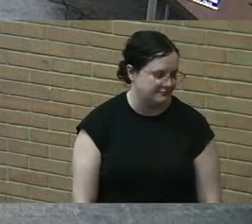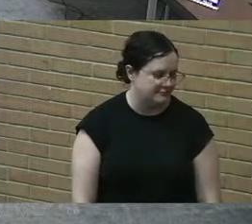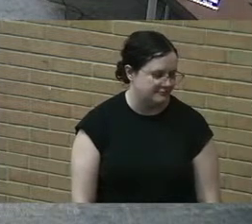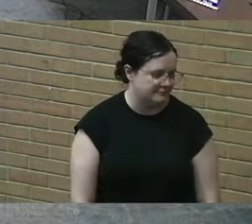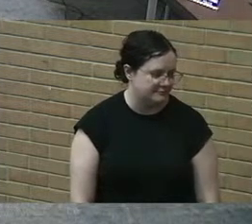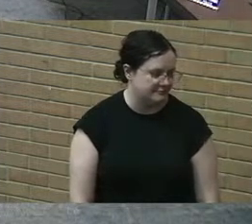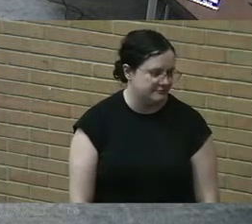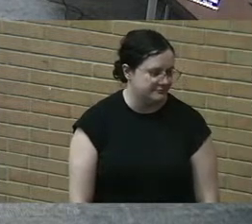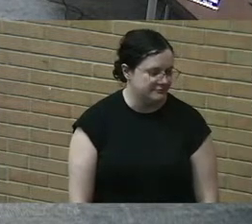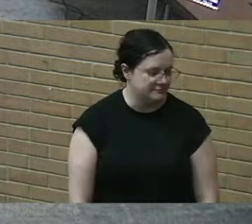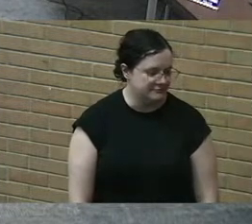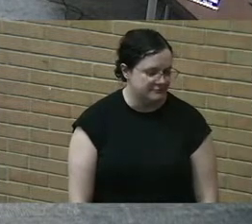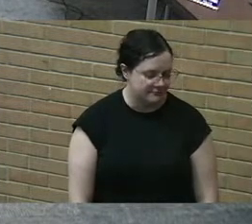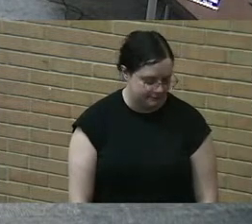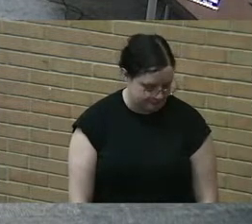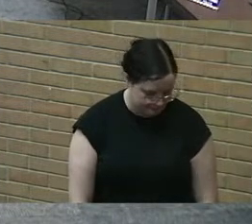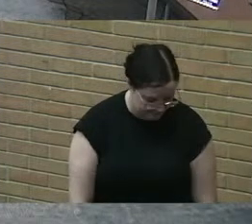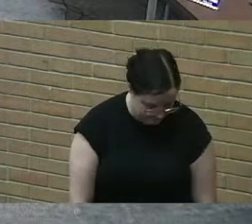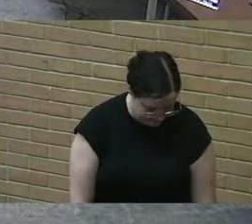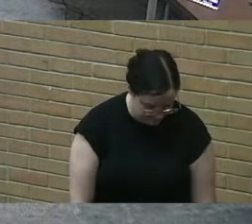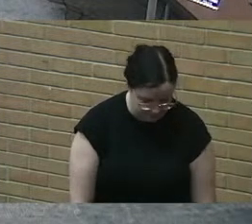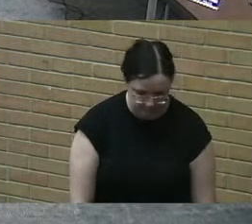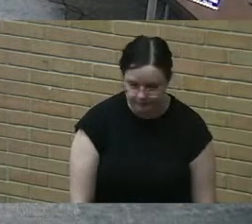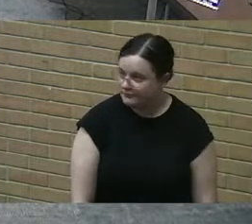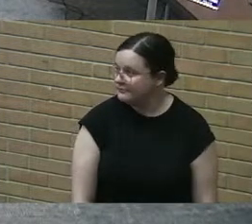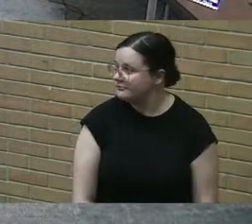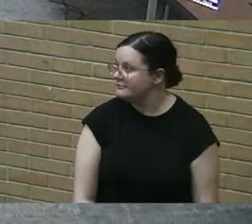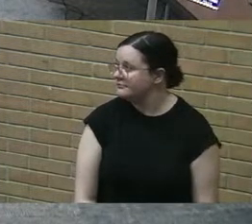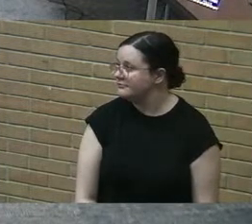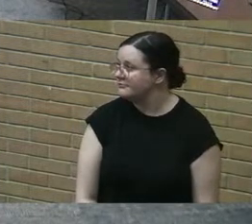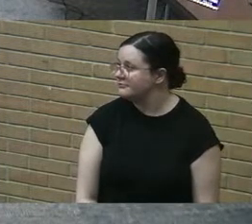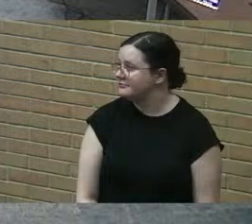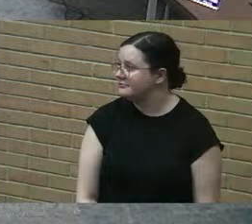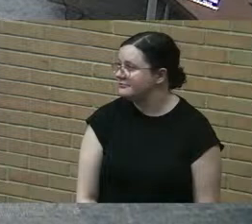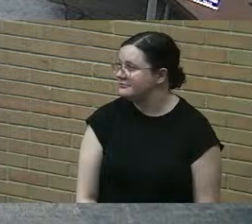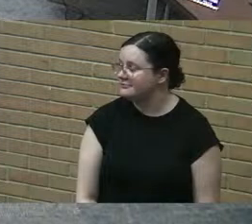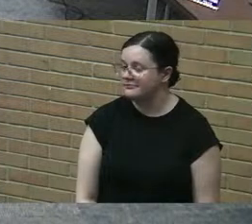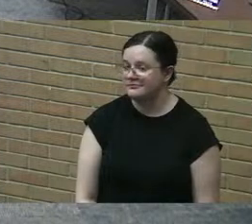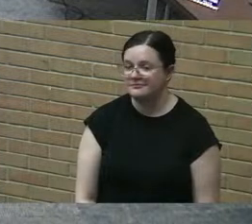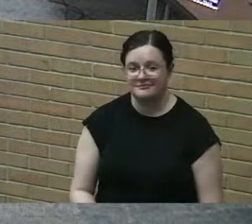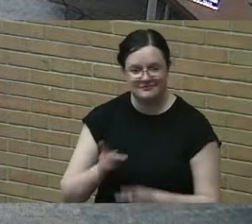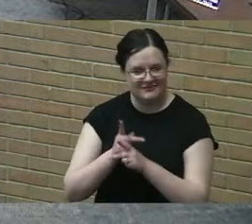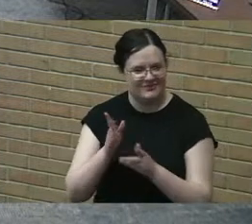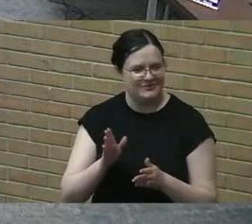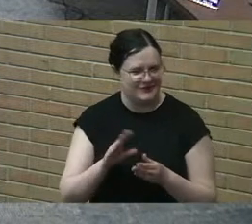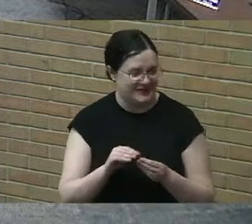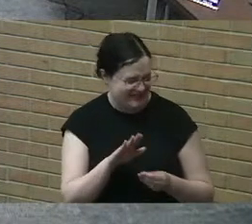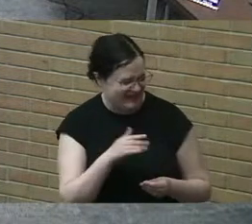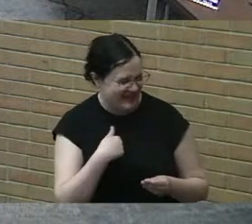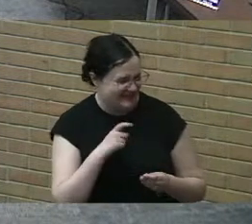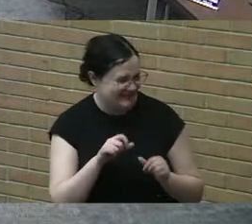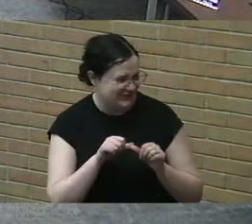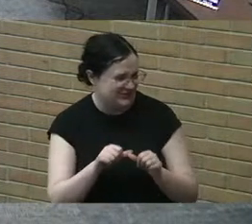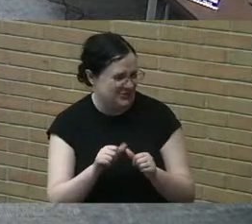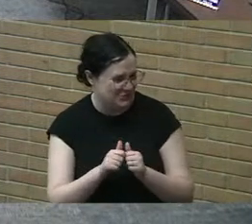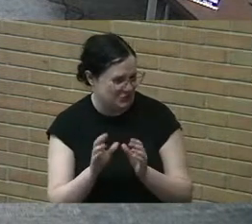know, we need to continue with the meeting. We need to continue with the meeting. I'm sorry,